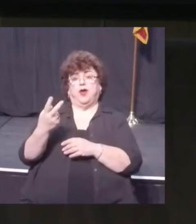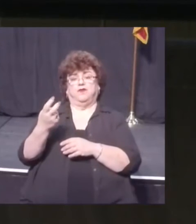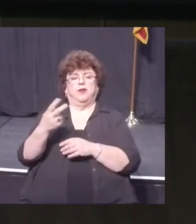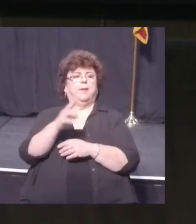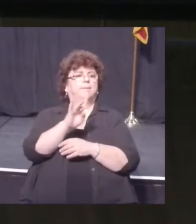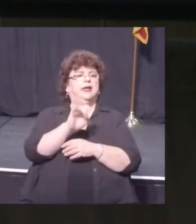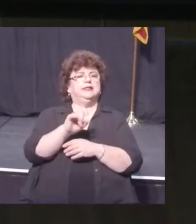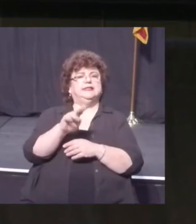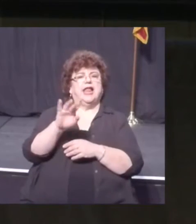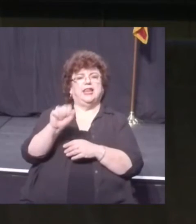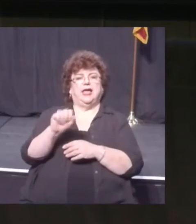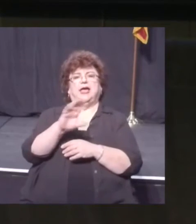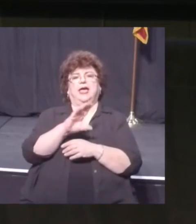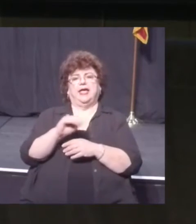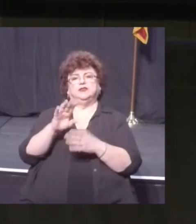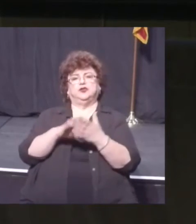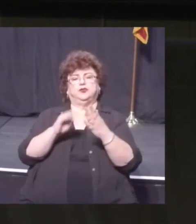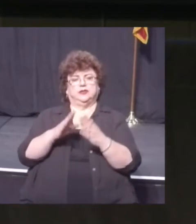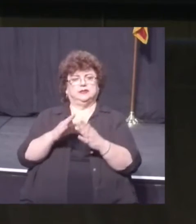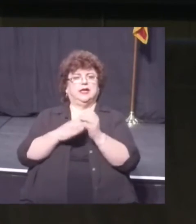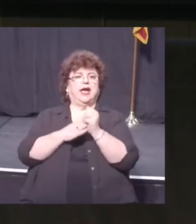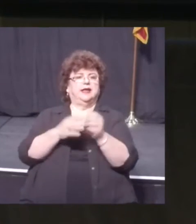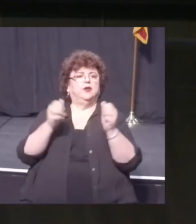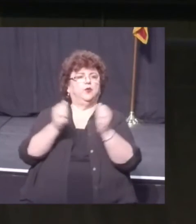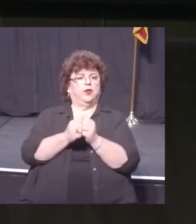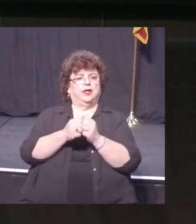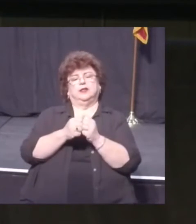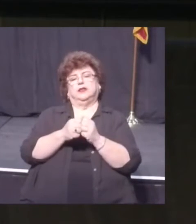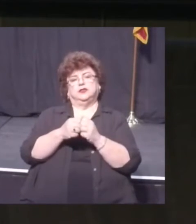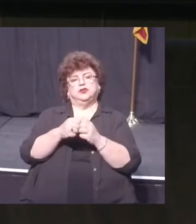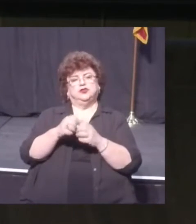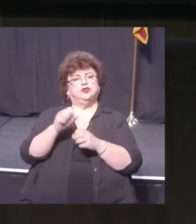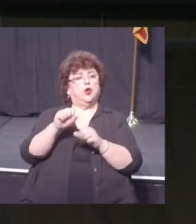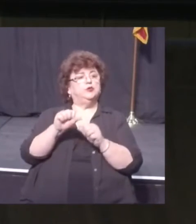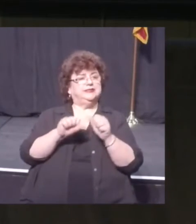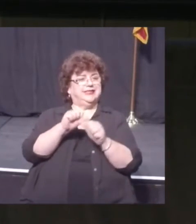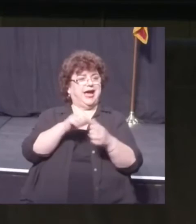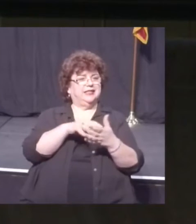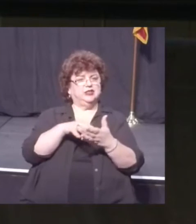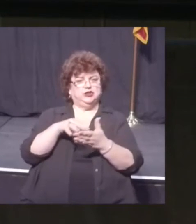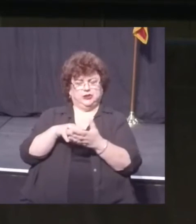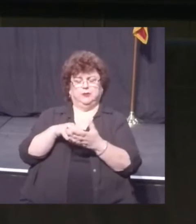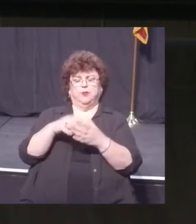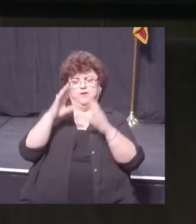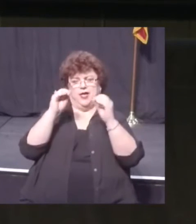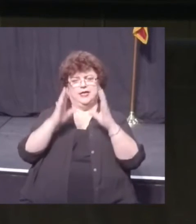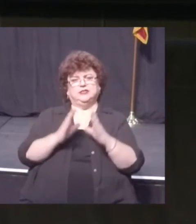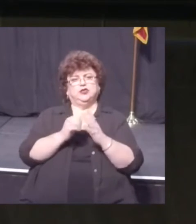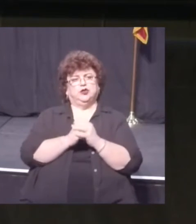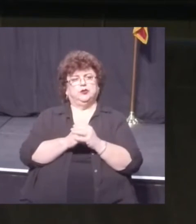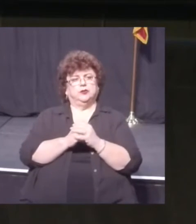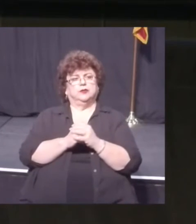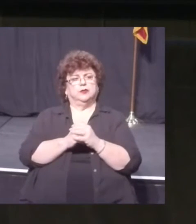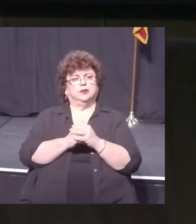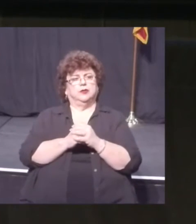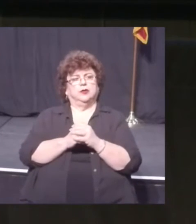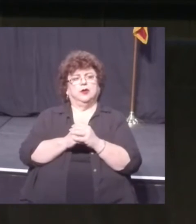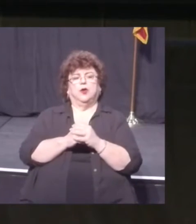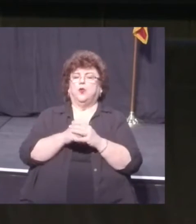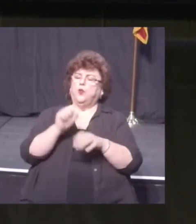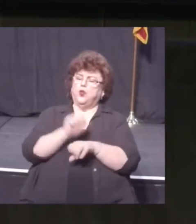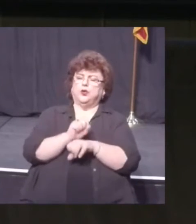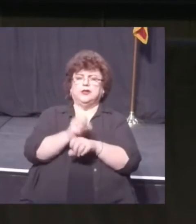students, guided by sociology professor Scott Myers-Lipton, helped pass a ballot measure raising the local minimum